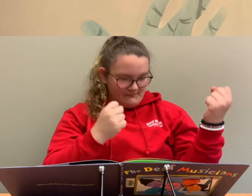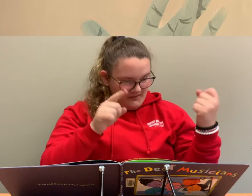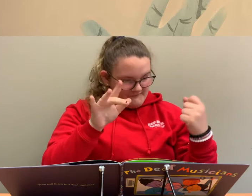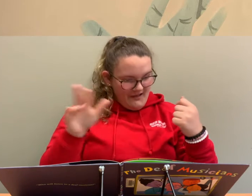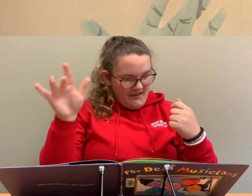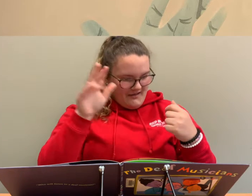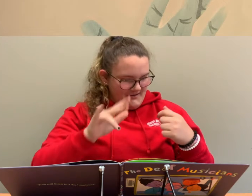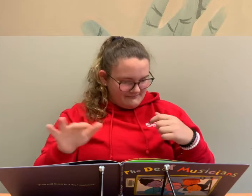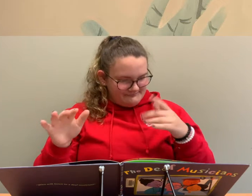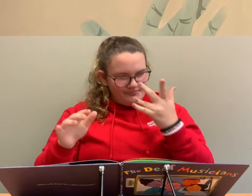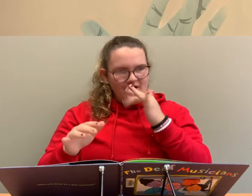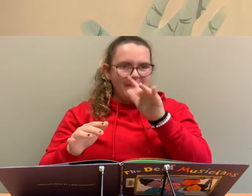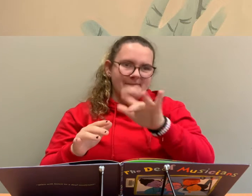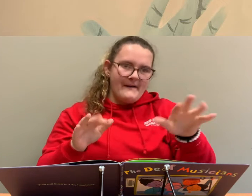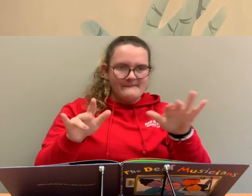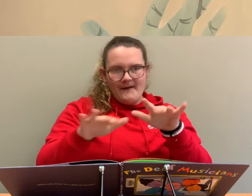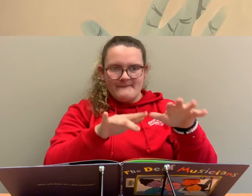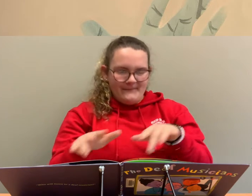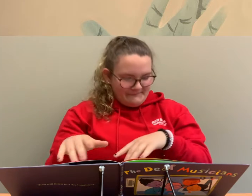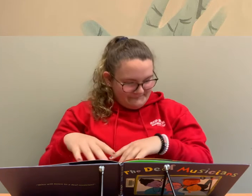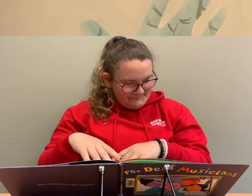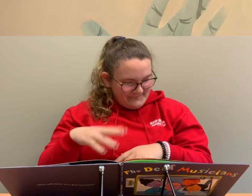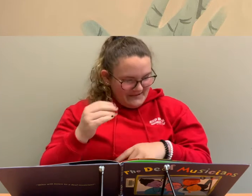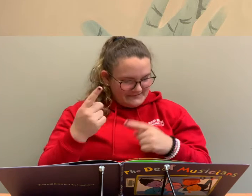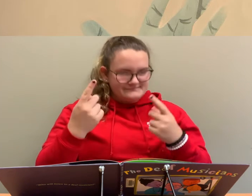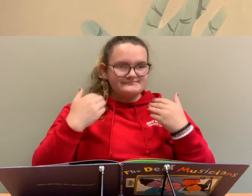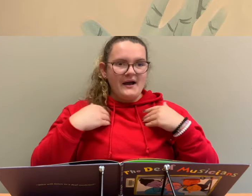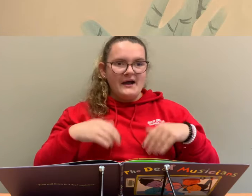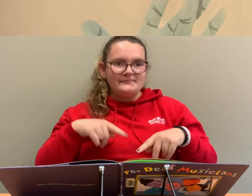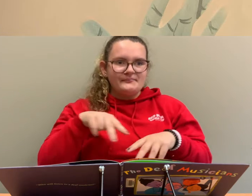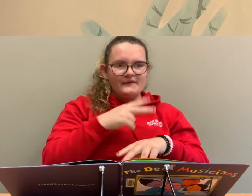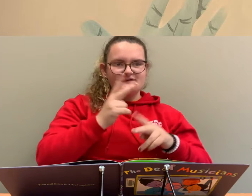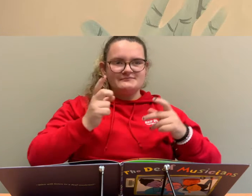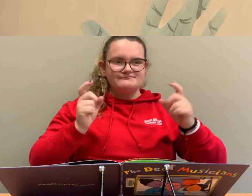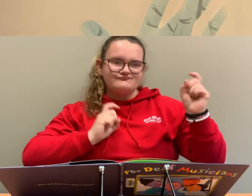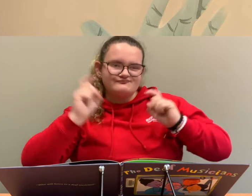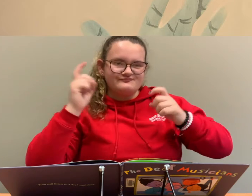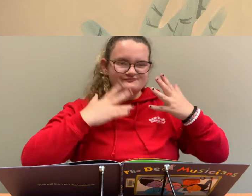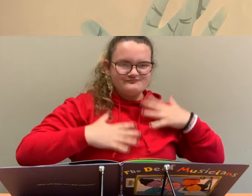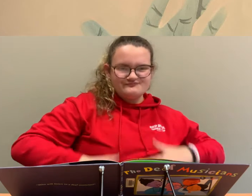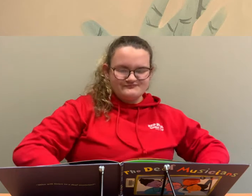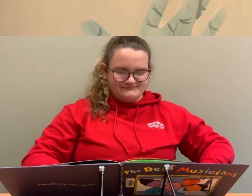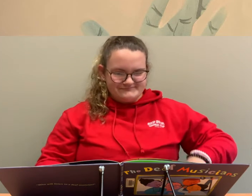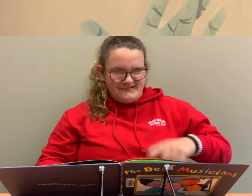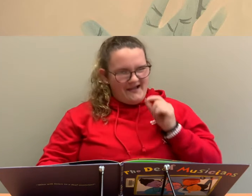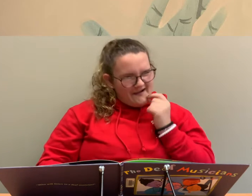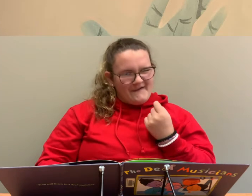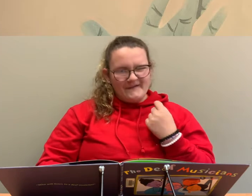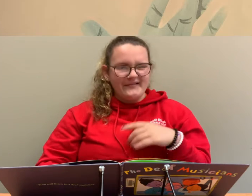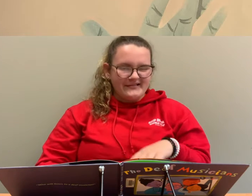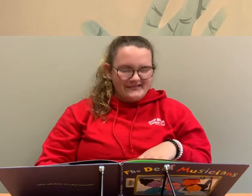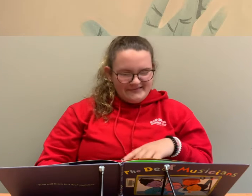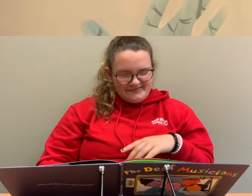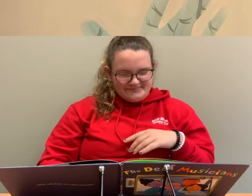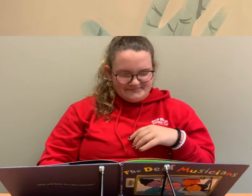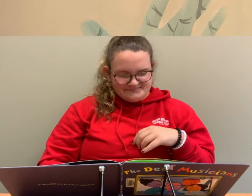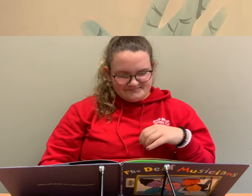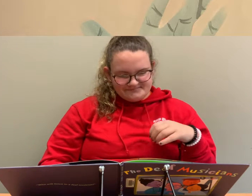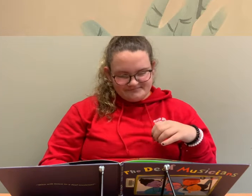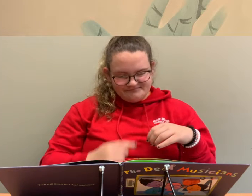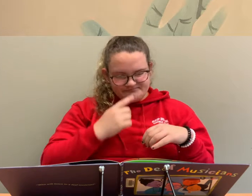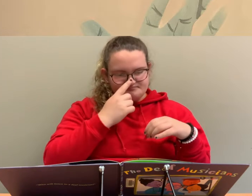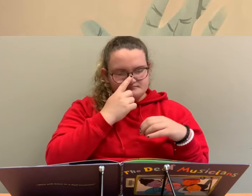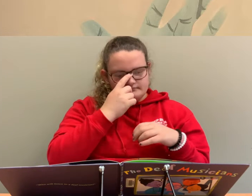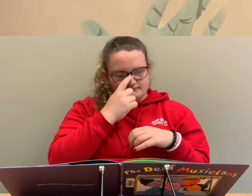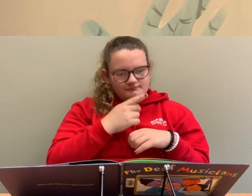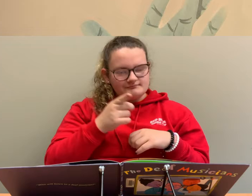The hands looked snazzy, just like jazz, and how he played the piano and how their bodies moved when